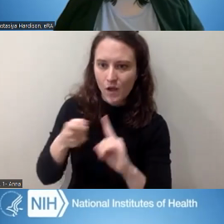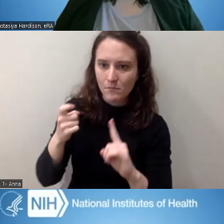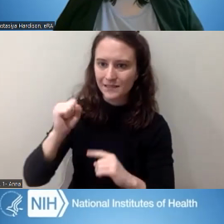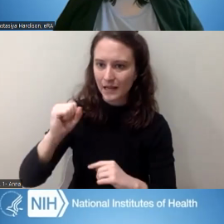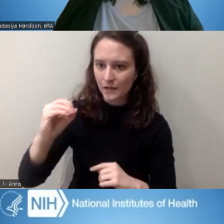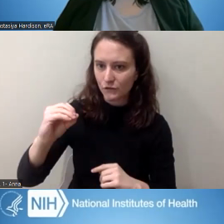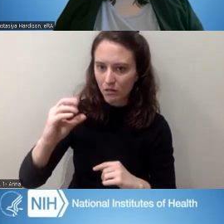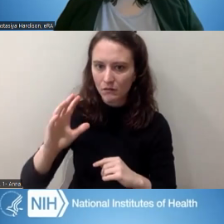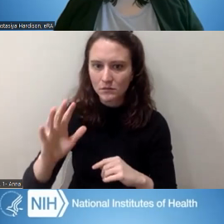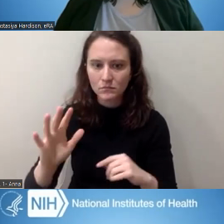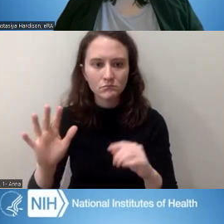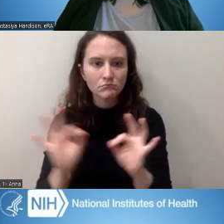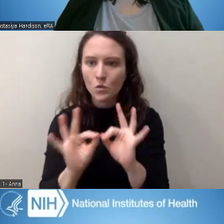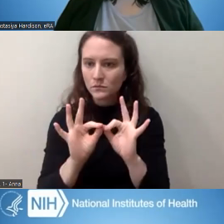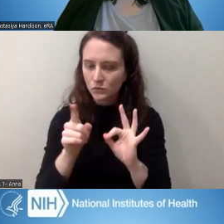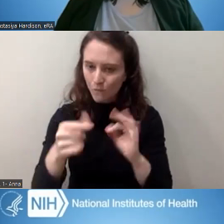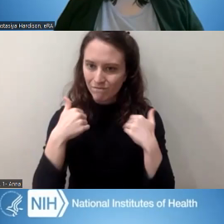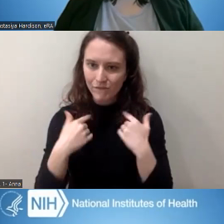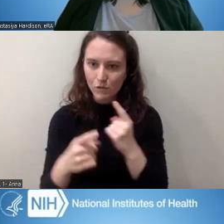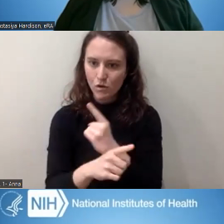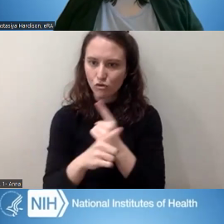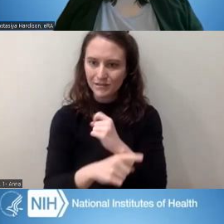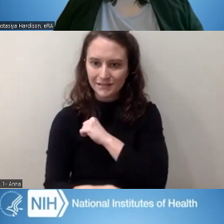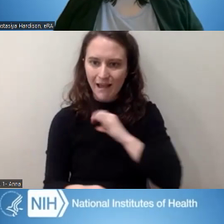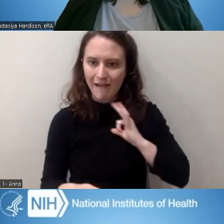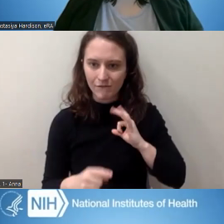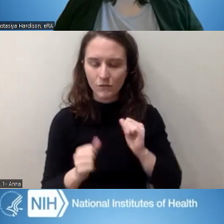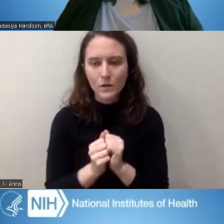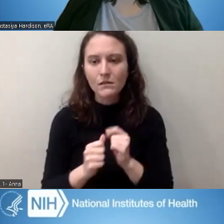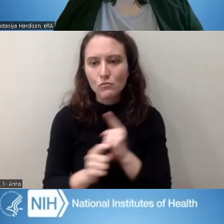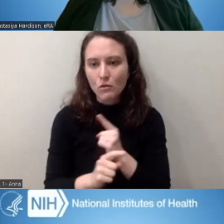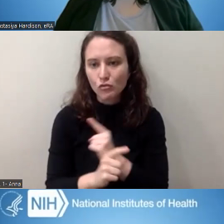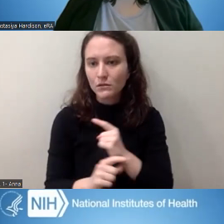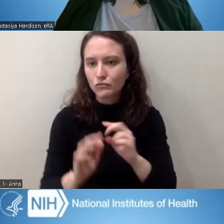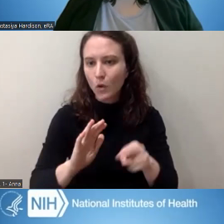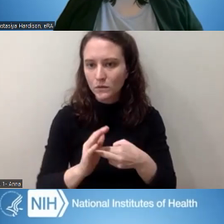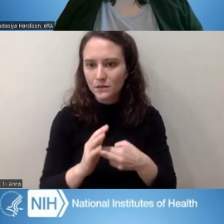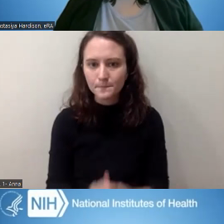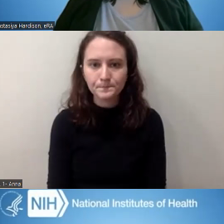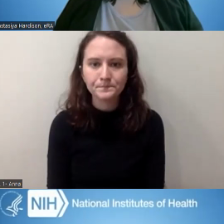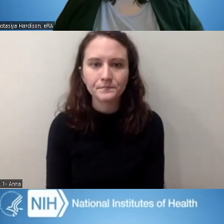that you have the appropriate staff with the appropriate roles.